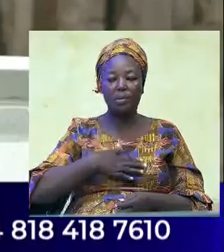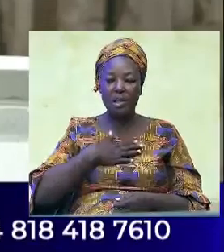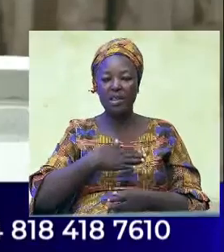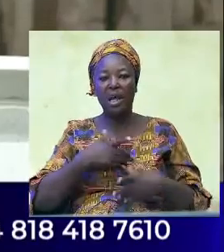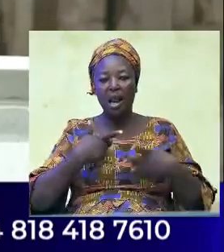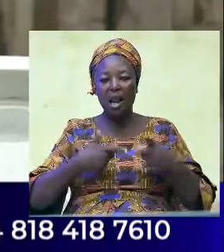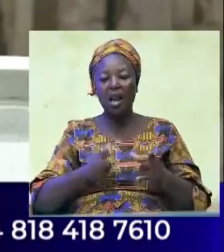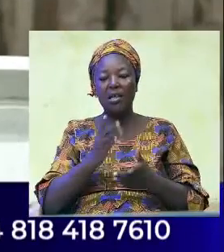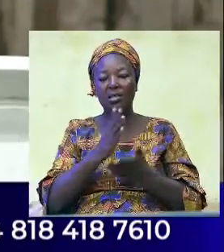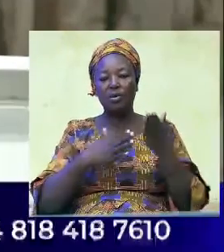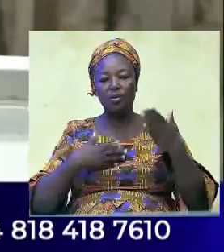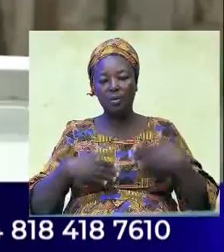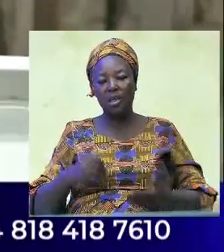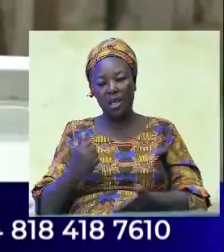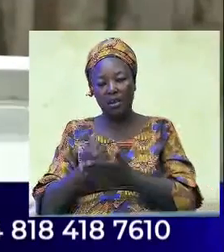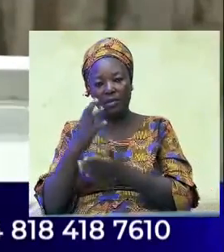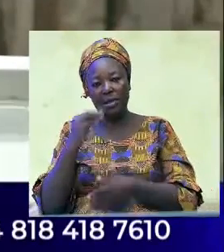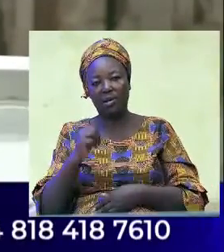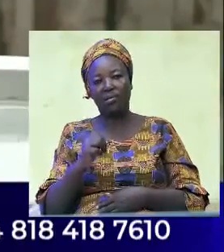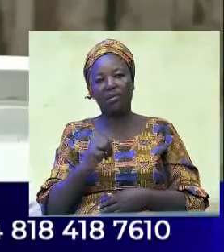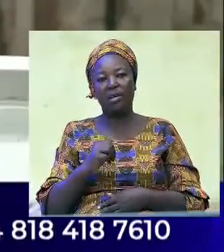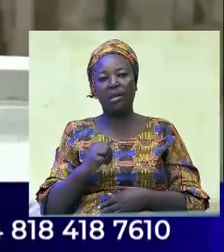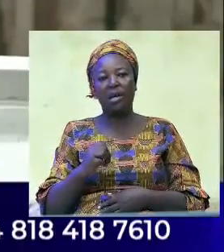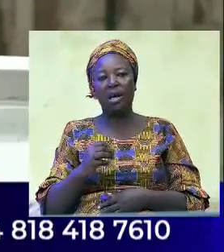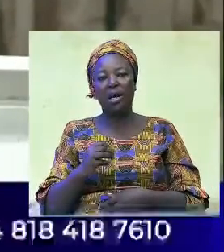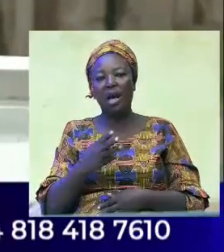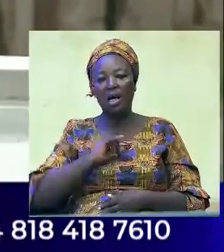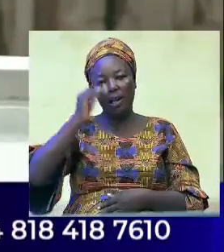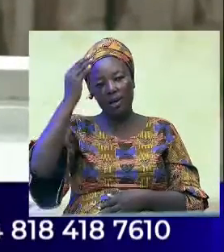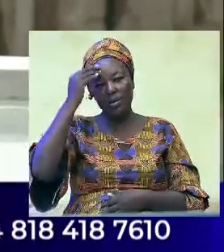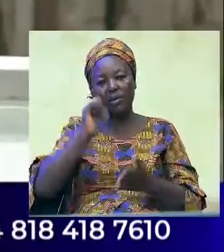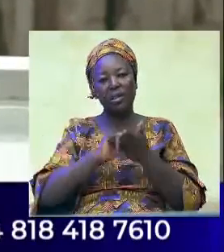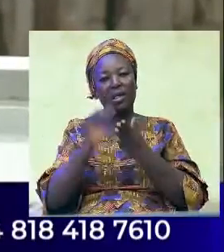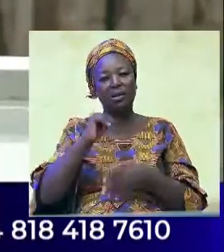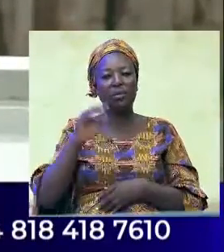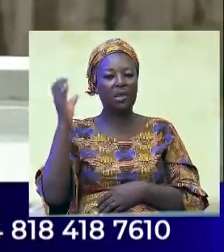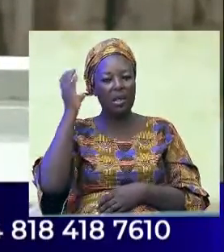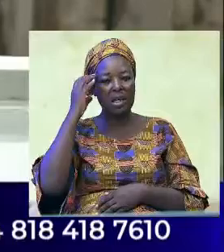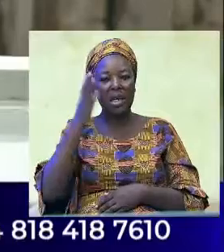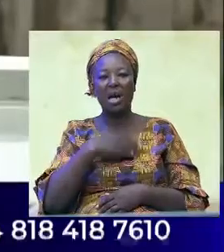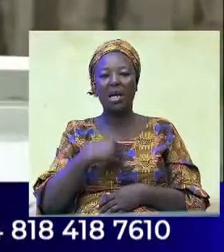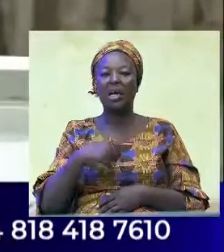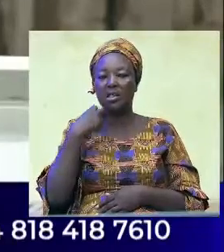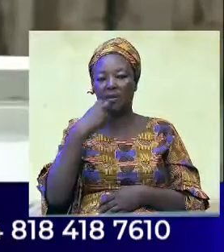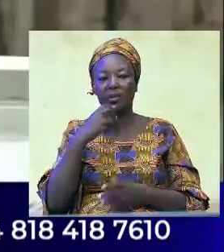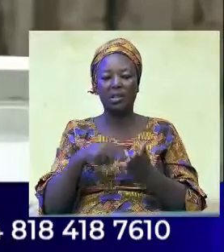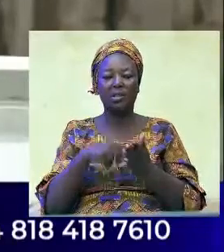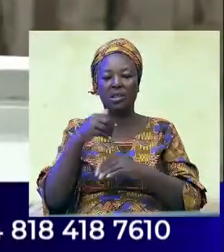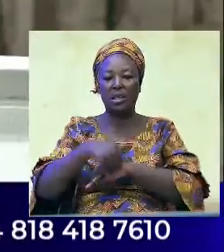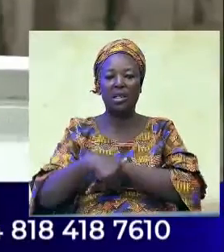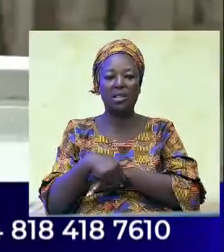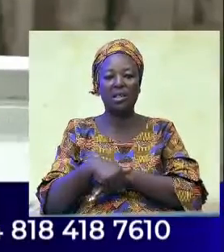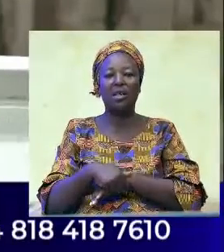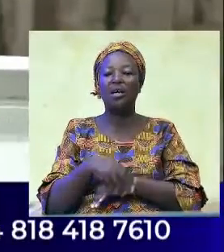Are you deaf and dumb? Speak to them now. You will discover they can speak and they can